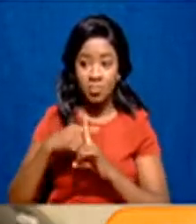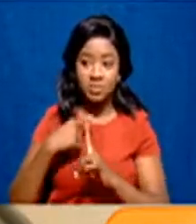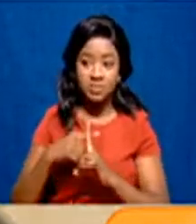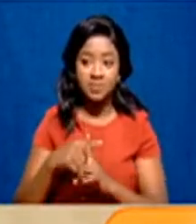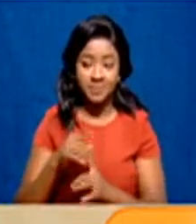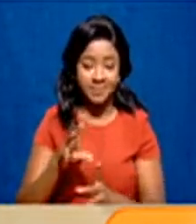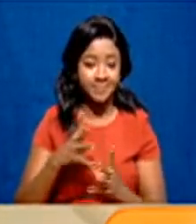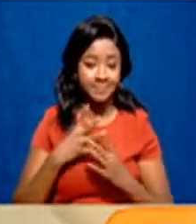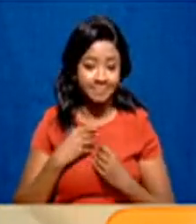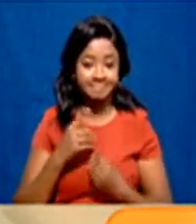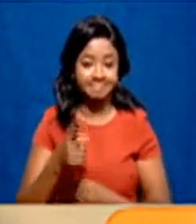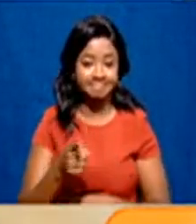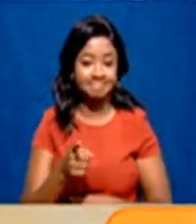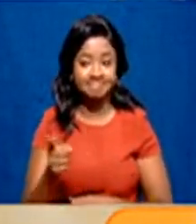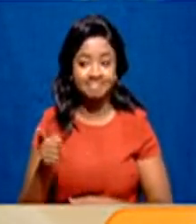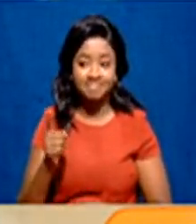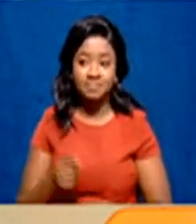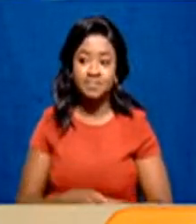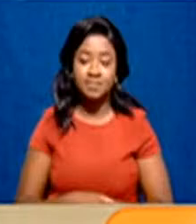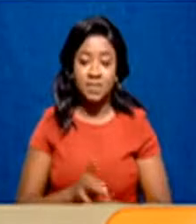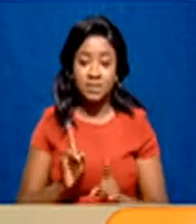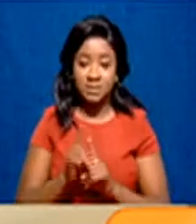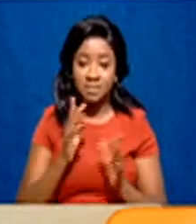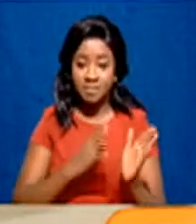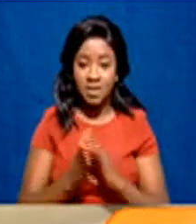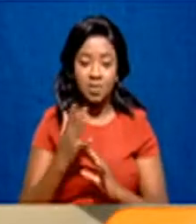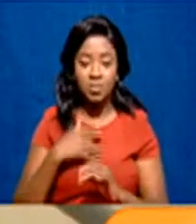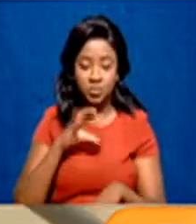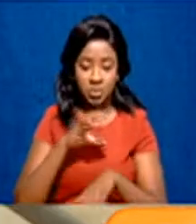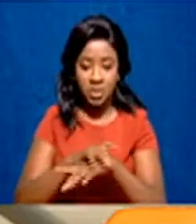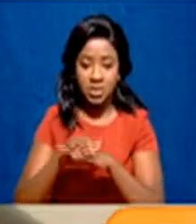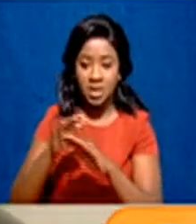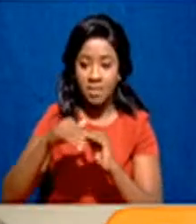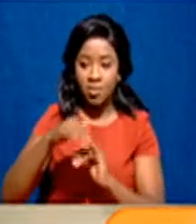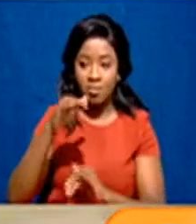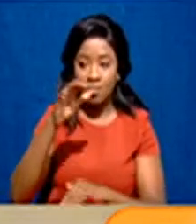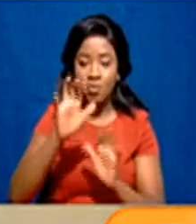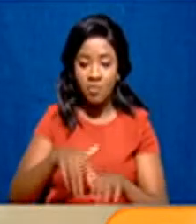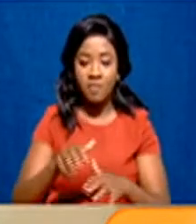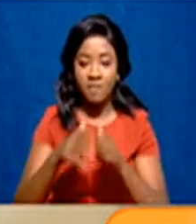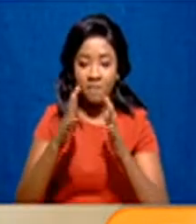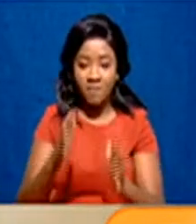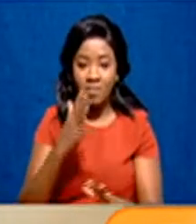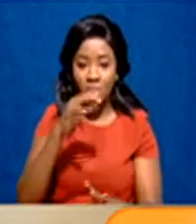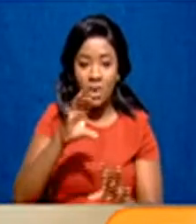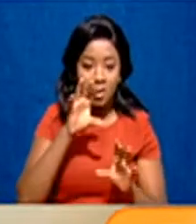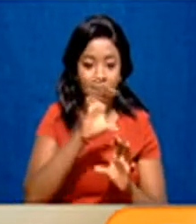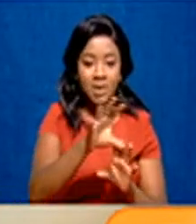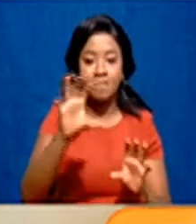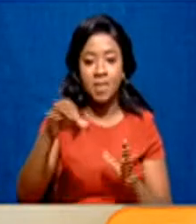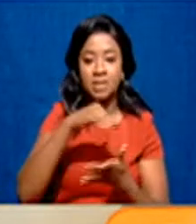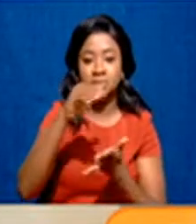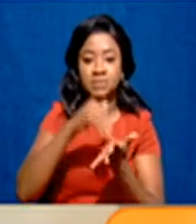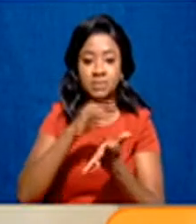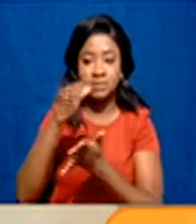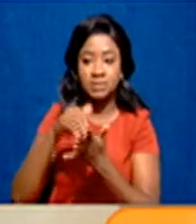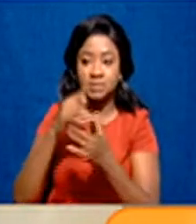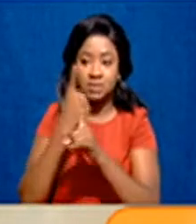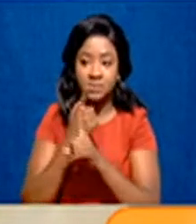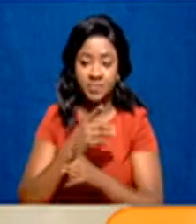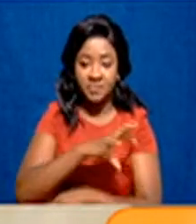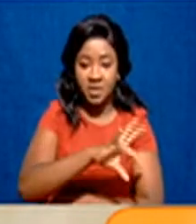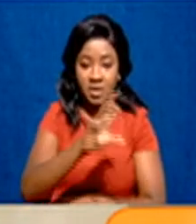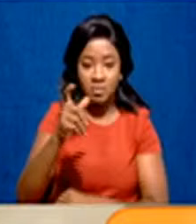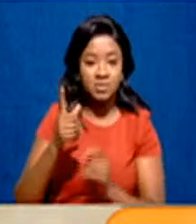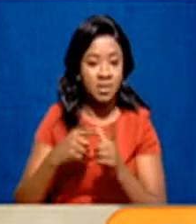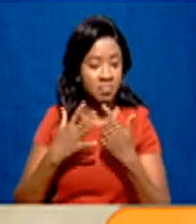target customers, and now he intends to reach more farmers by installing dehydration centers in the counties where farmers can